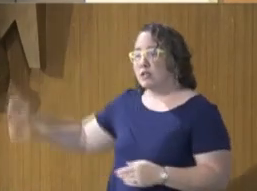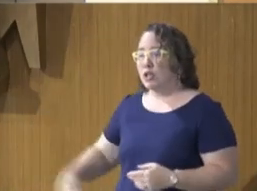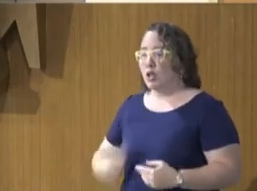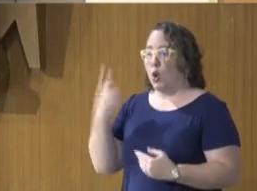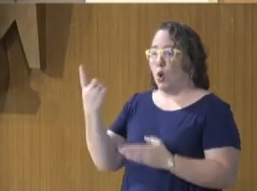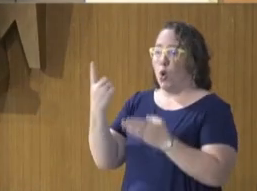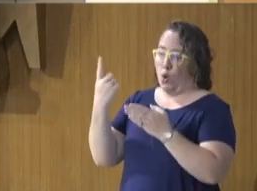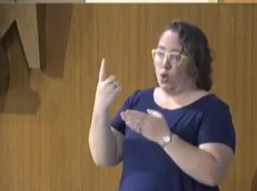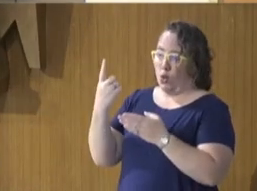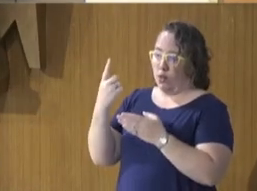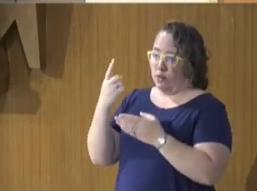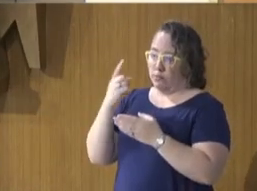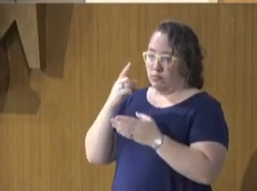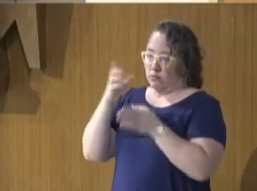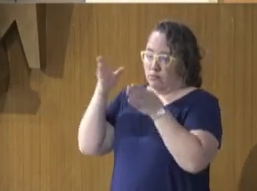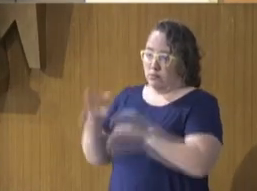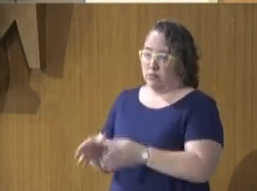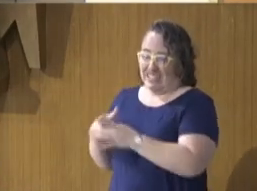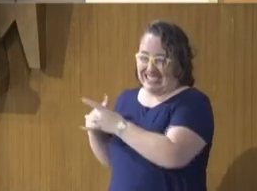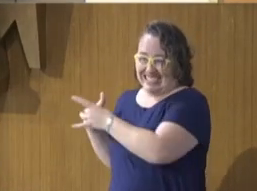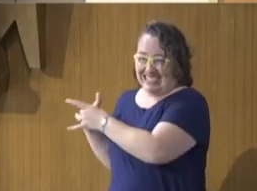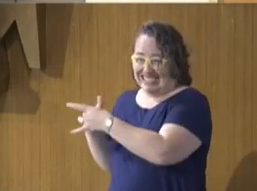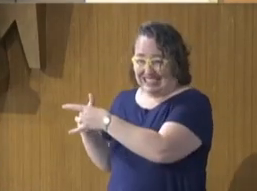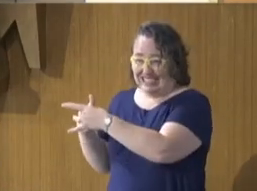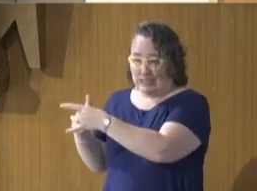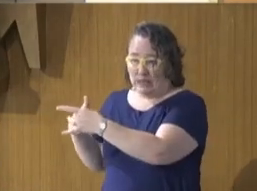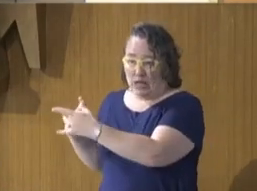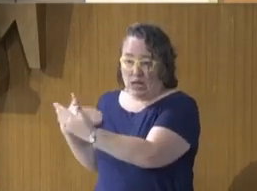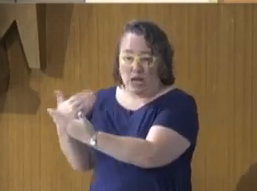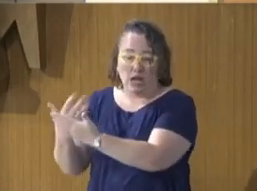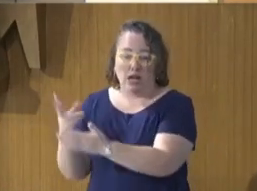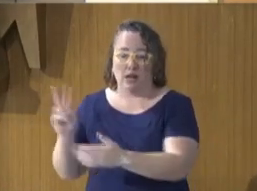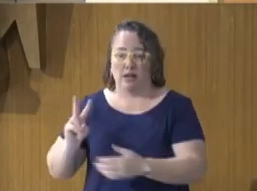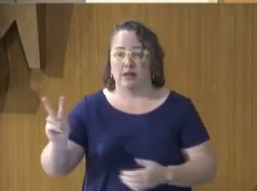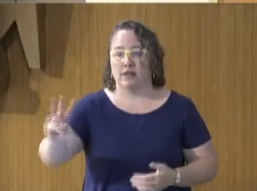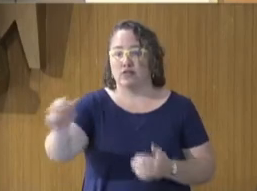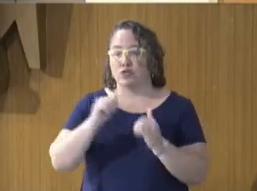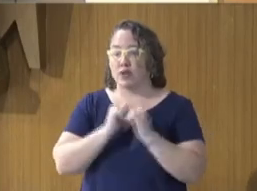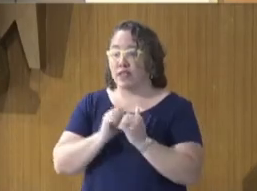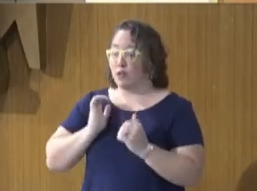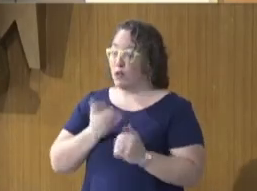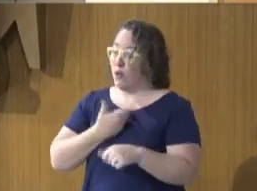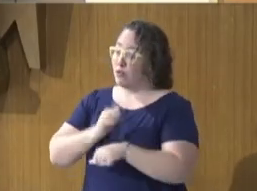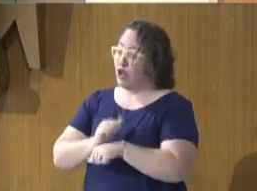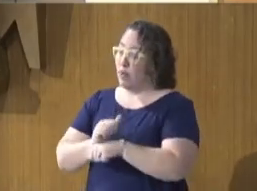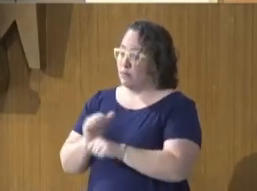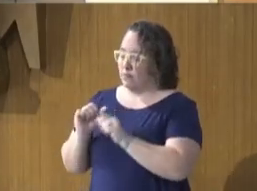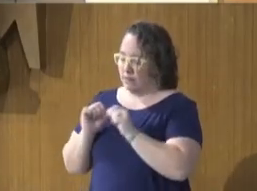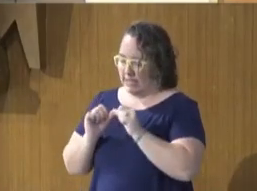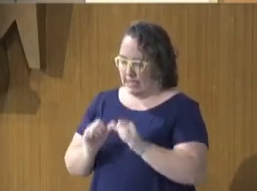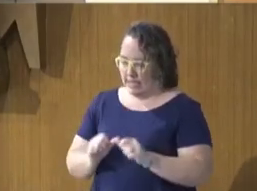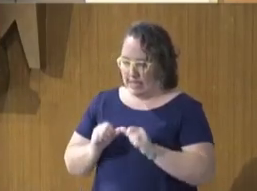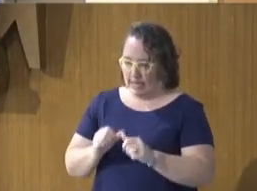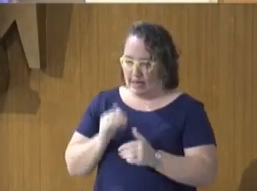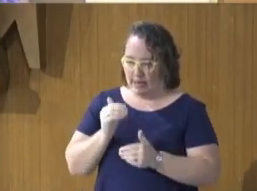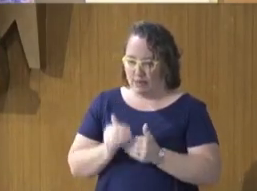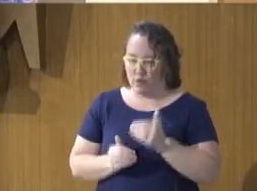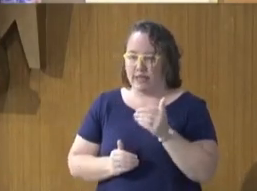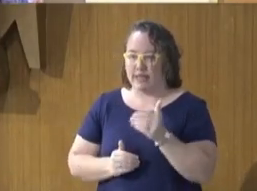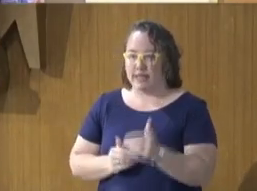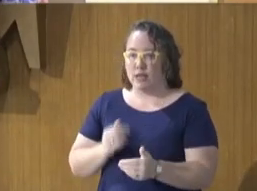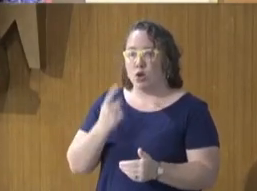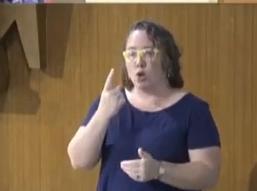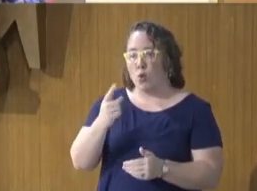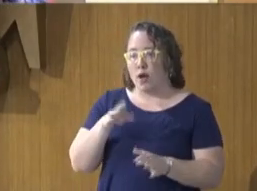guide us there. So now, it is our job to keep moving one hopeful step